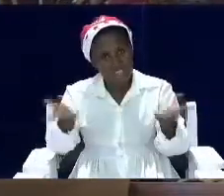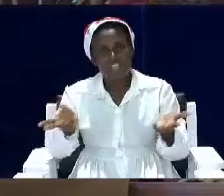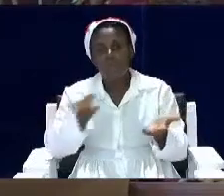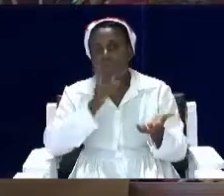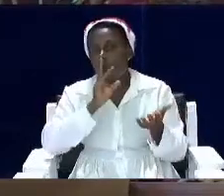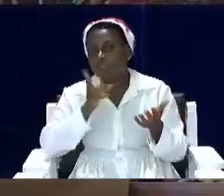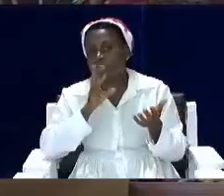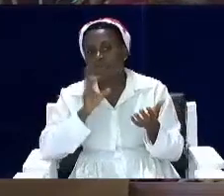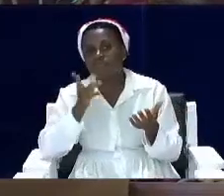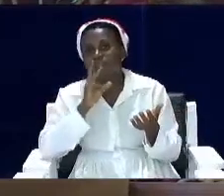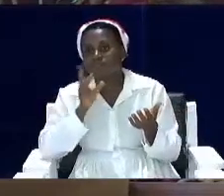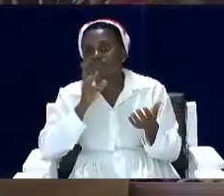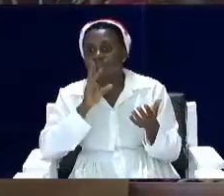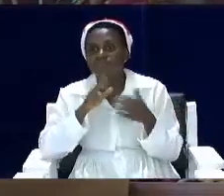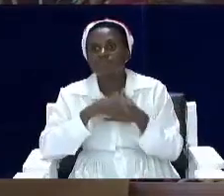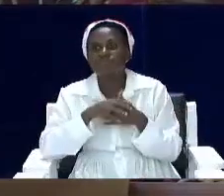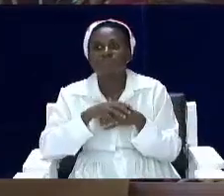waters.